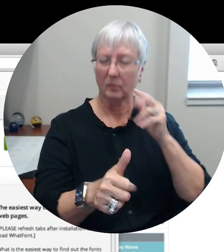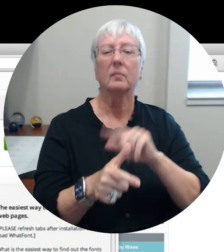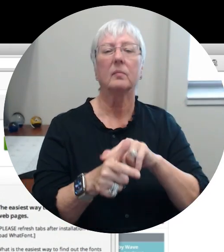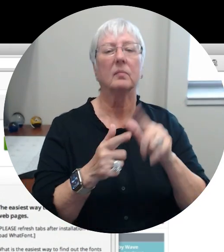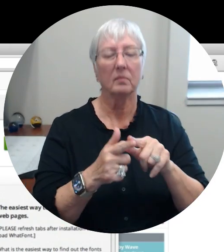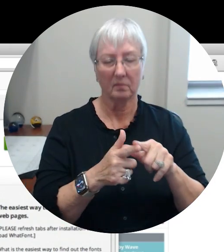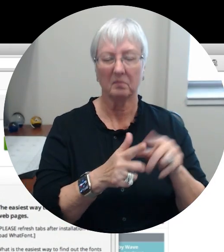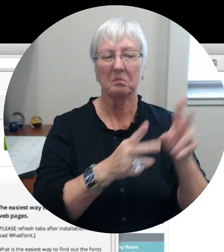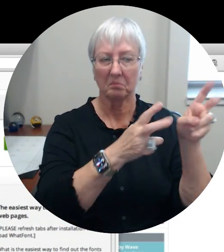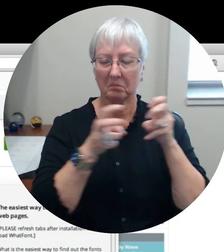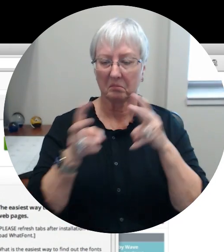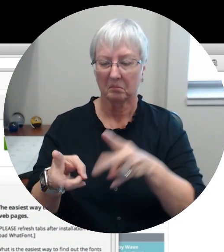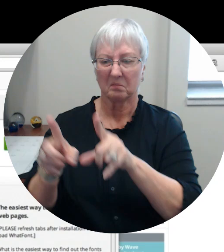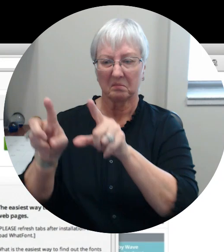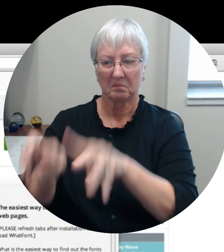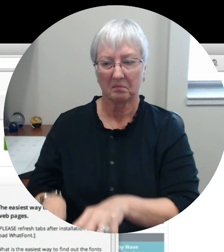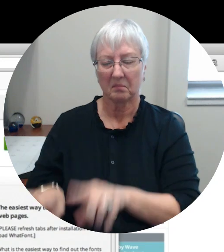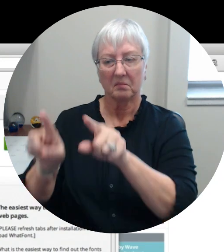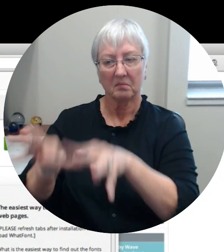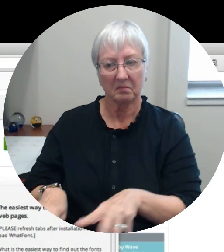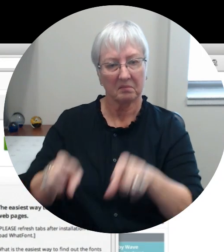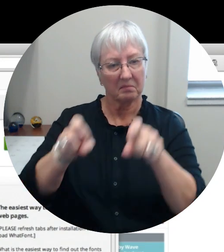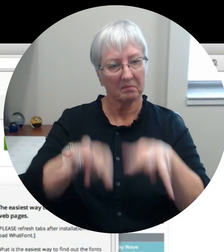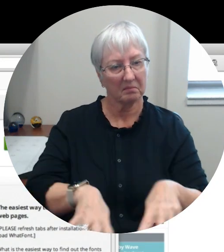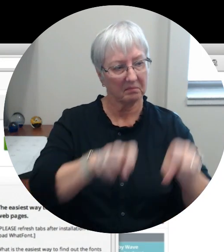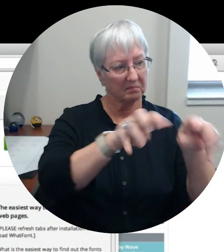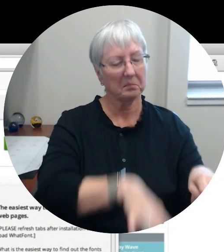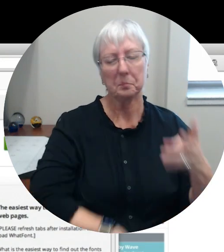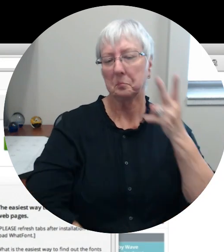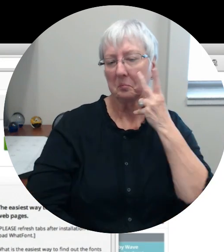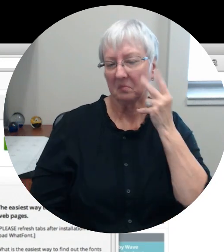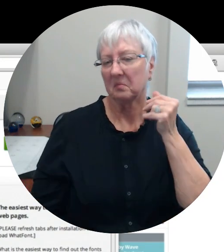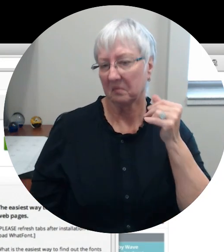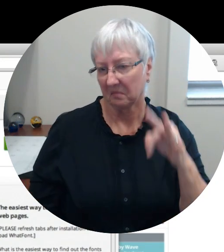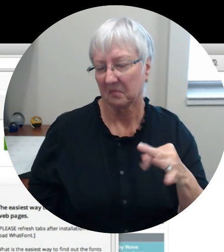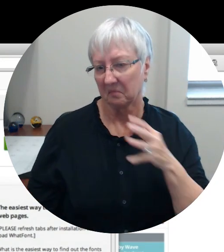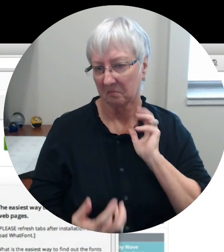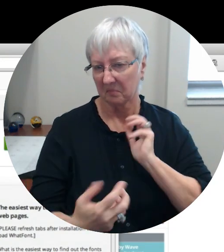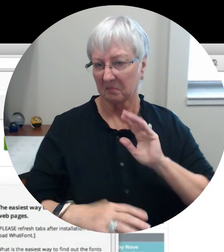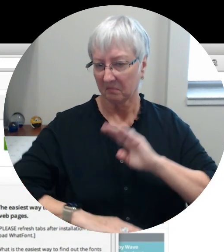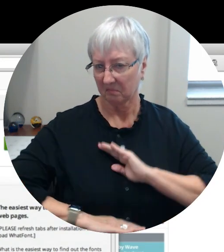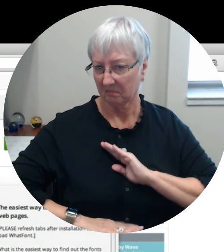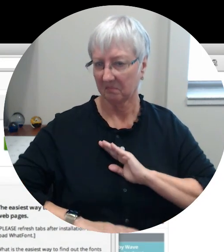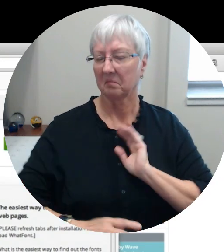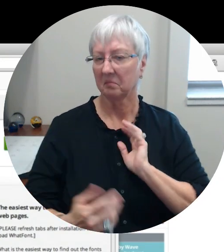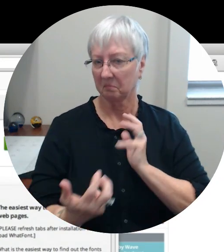performs. Make sure the font meets your technical needs before you start using it in your design work.